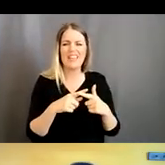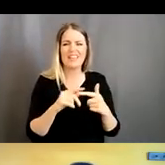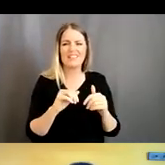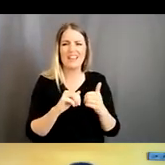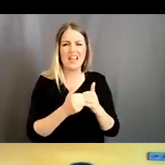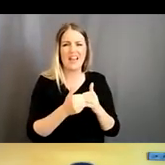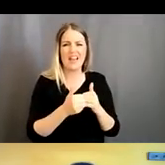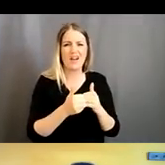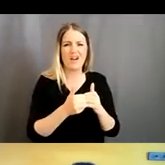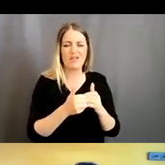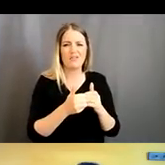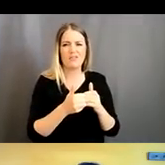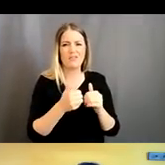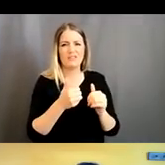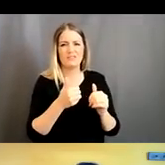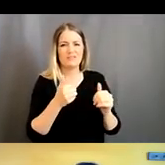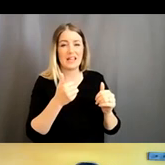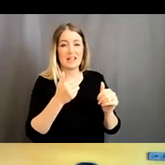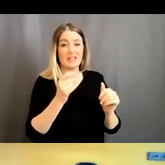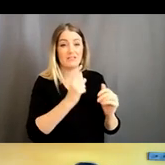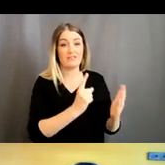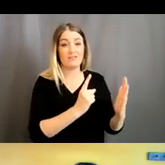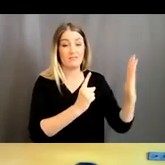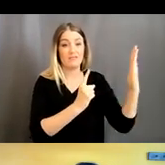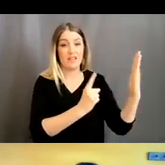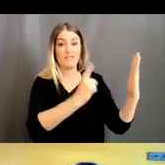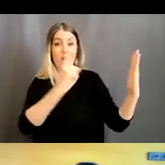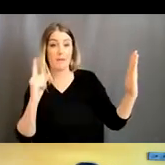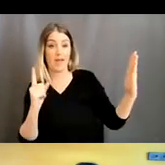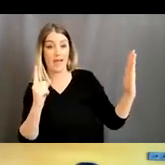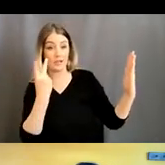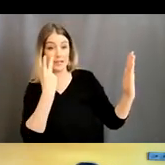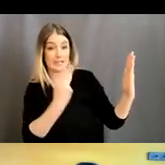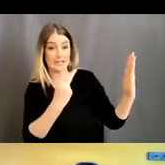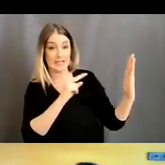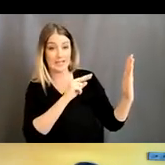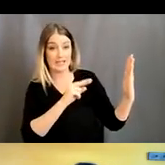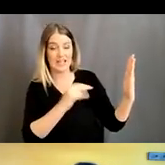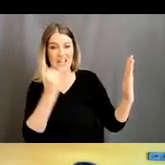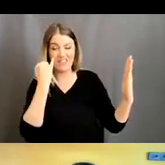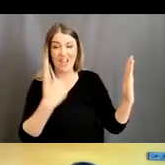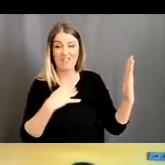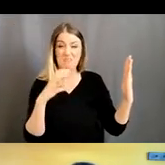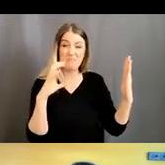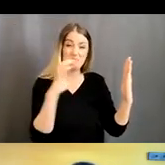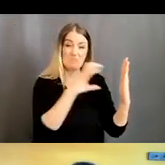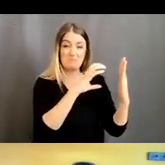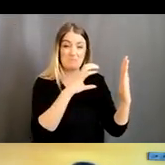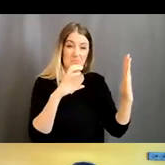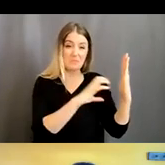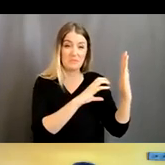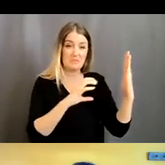to what that size of your copy is, because you're right, if you've got paragraphs of